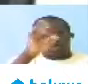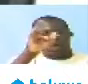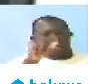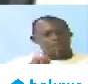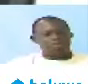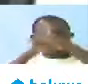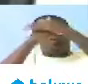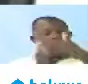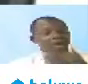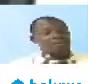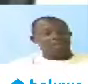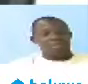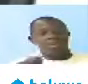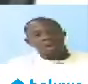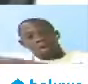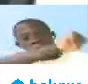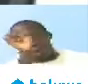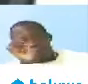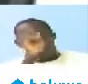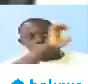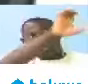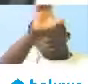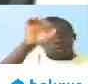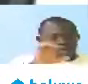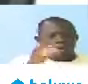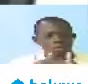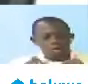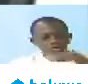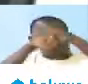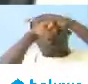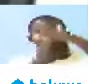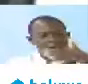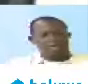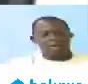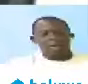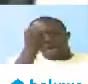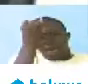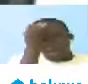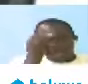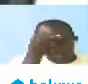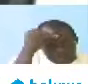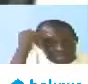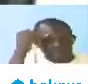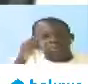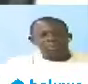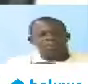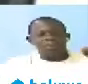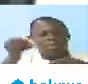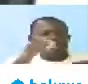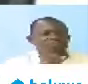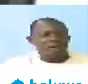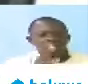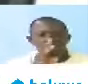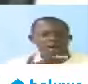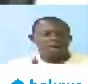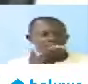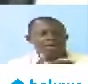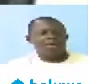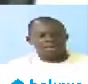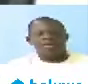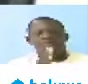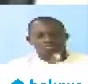Even in Europe, he had support from many countries. Like Italy, businessman or member. Yes, it is quite